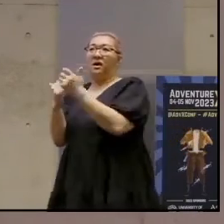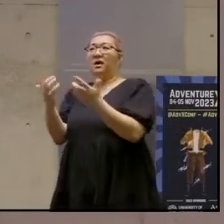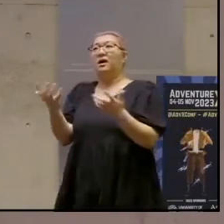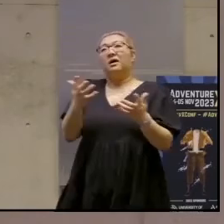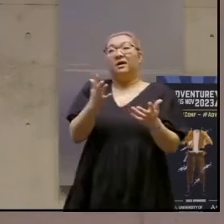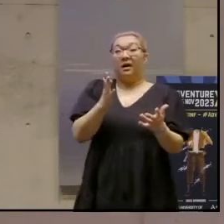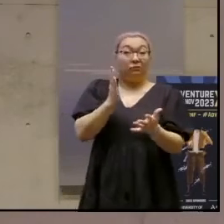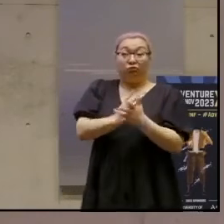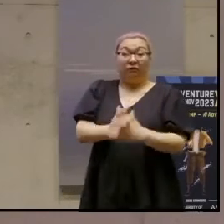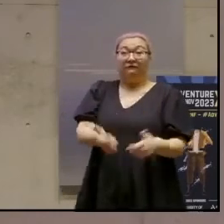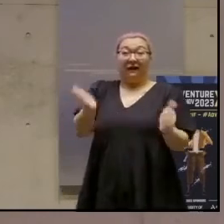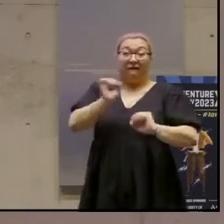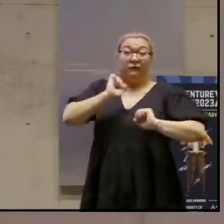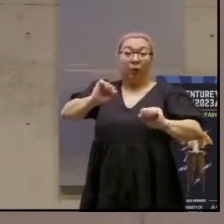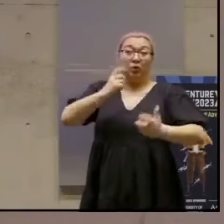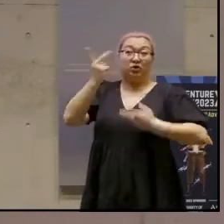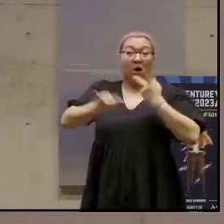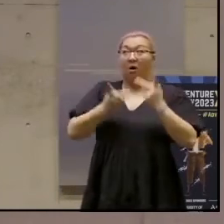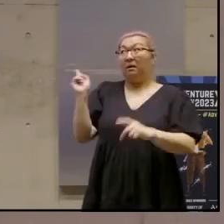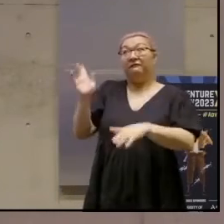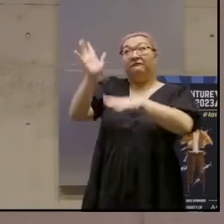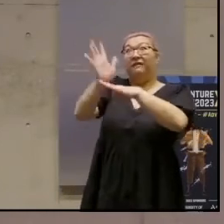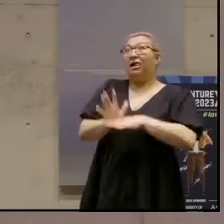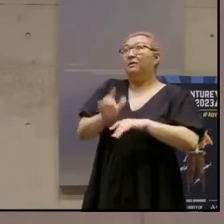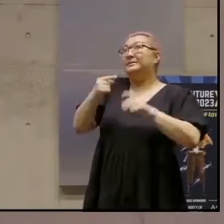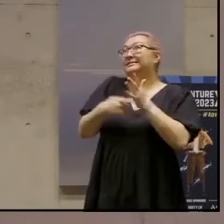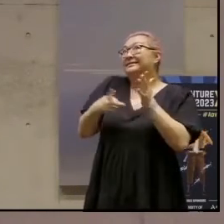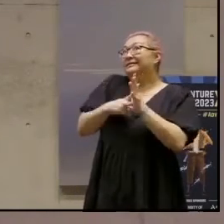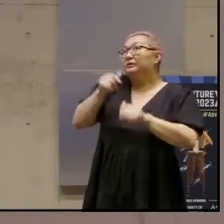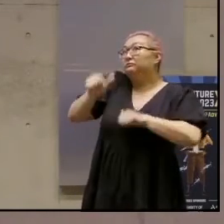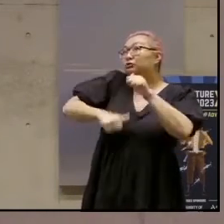Okay. So that's another way to look at story.